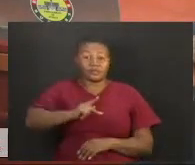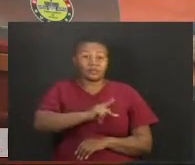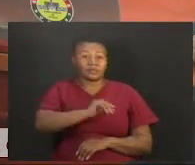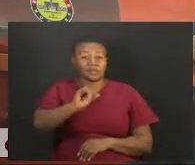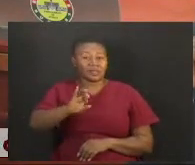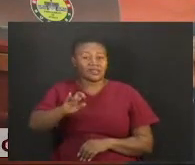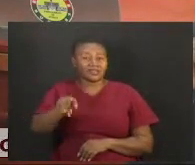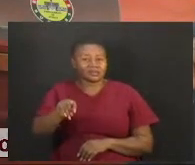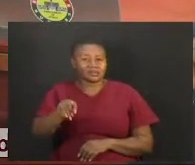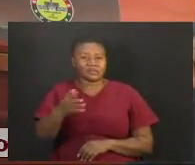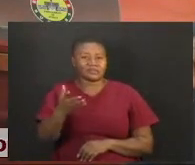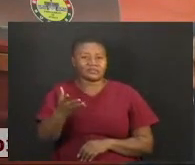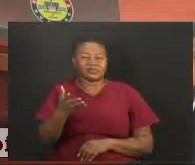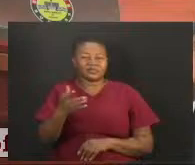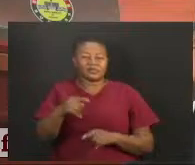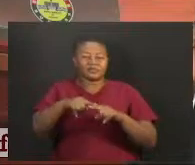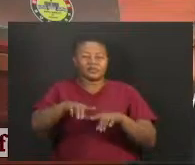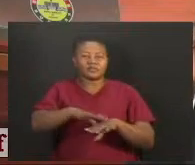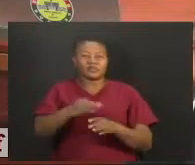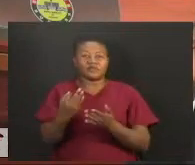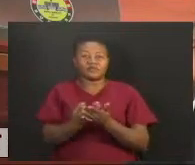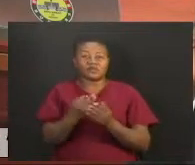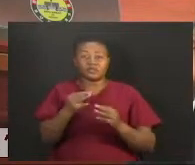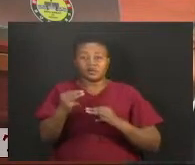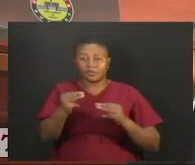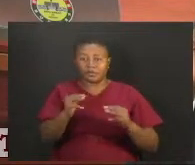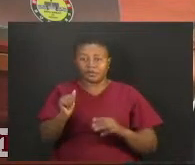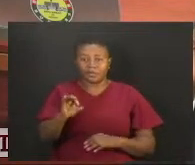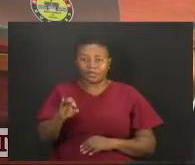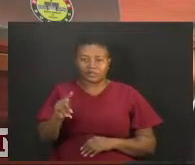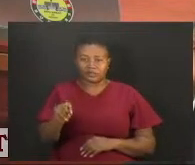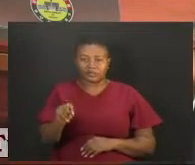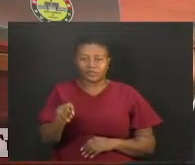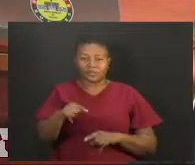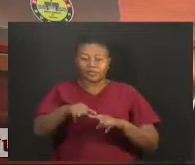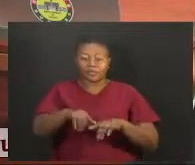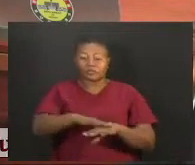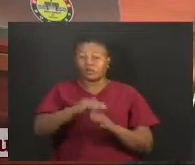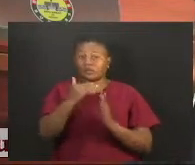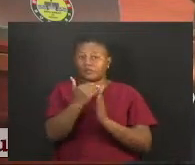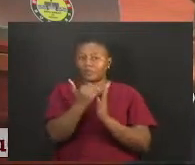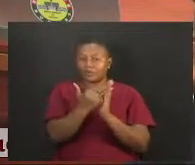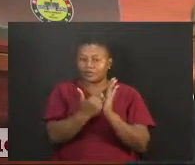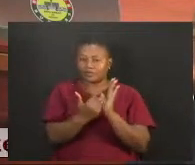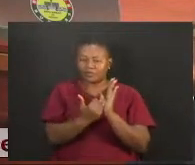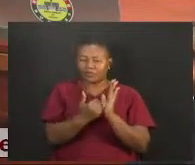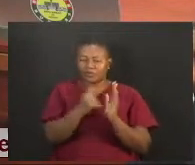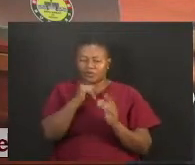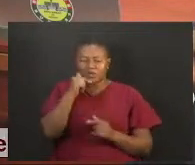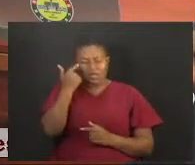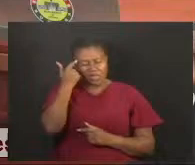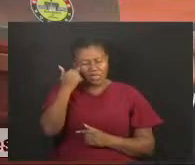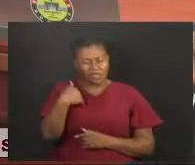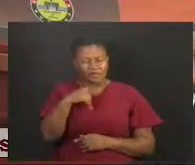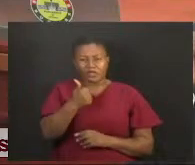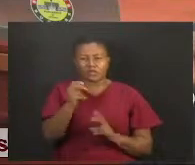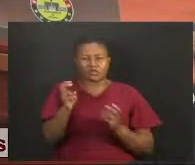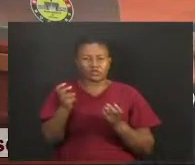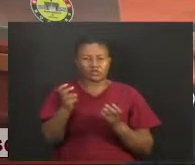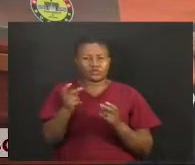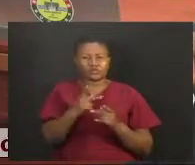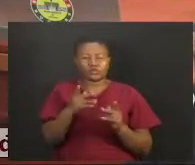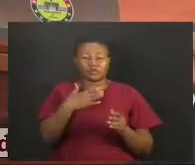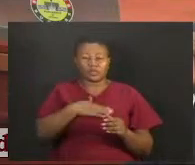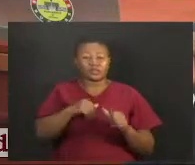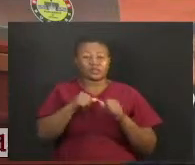dealing with financial management and the presentation of budgets. So, Mr. Speaker, I don't think there's an issue here. Let's proceed and